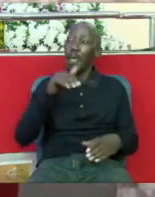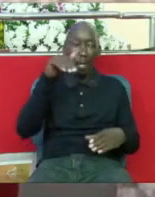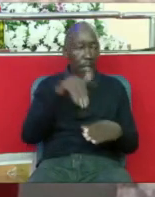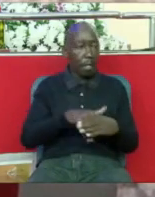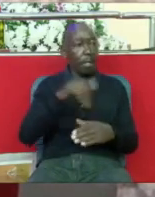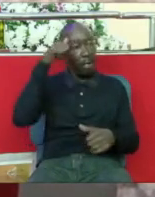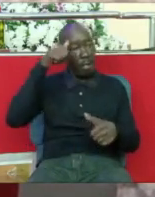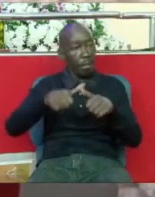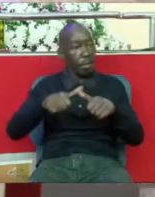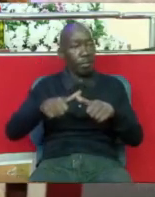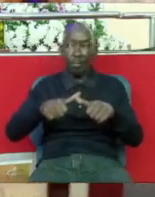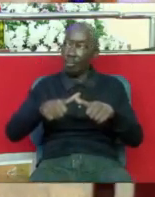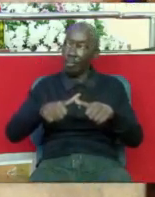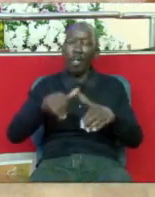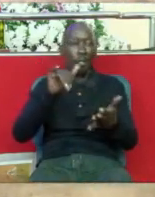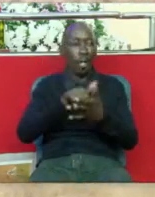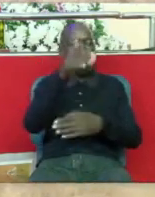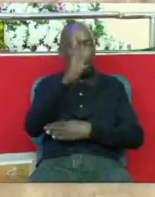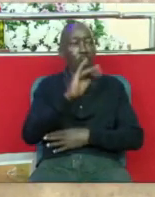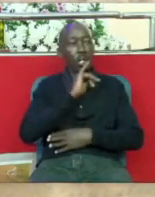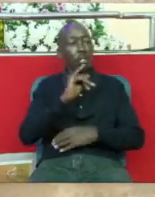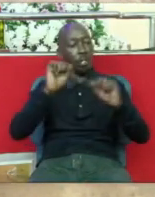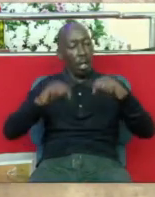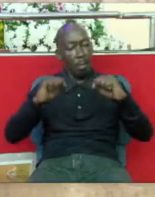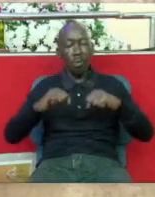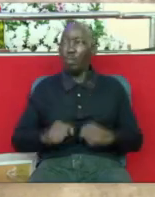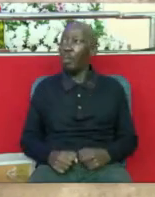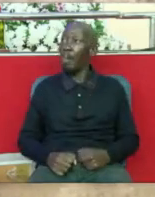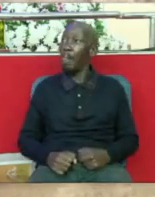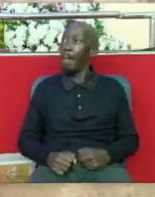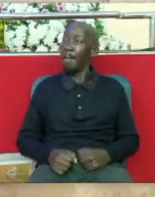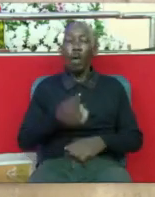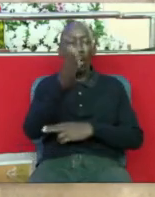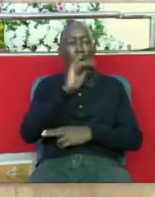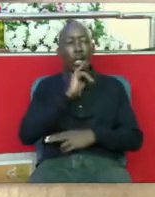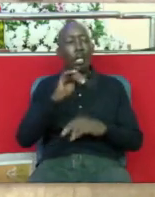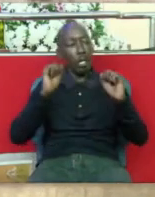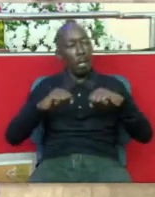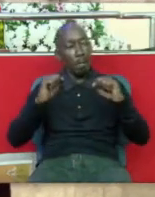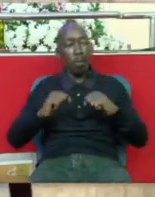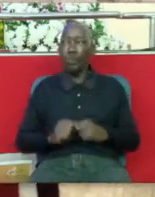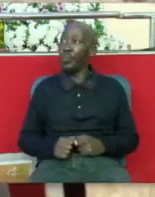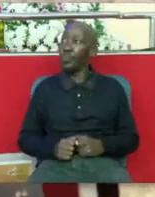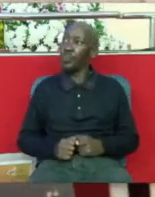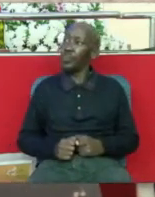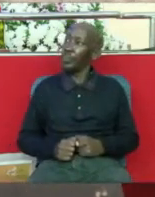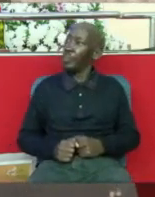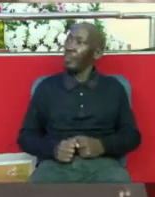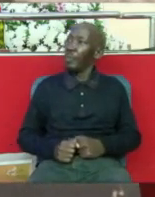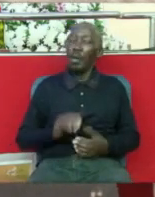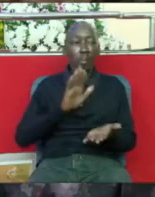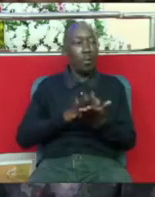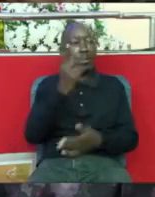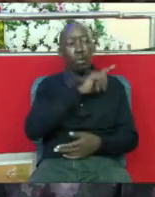remembering katika kukumbuka that God is able. Kwamba Mungu anaweza. God is able. Mungu anaweza. Praise the